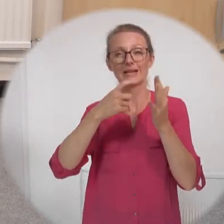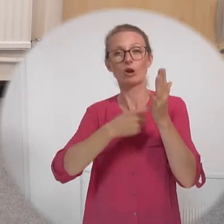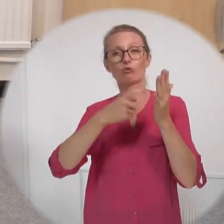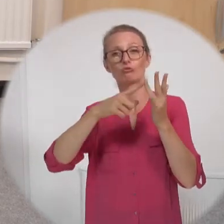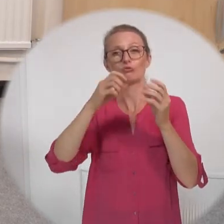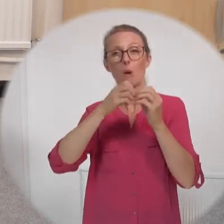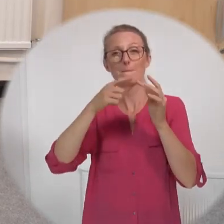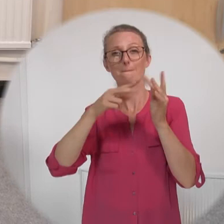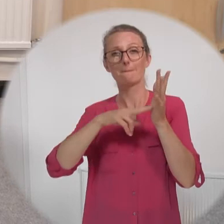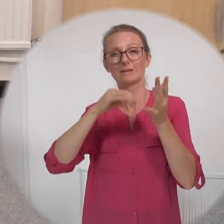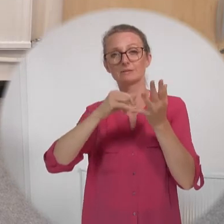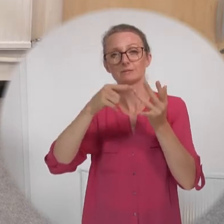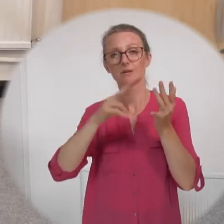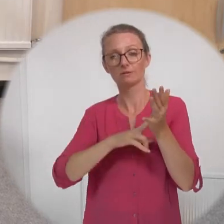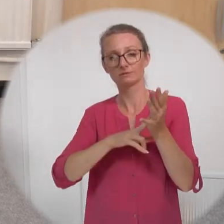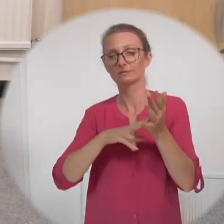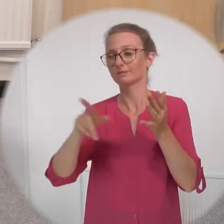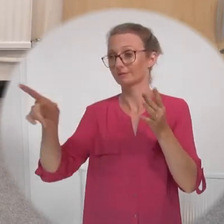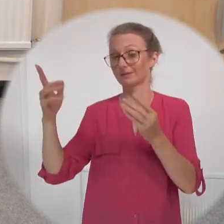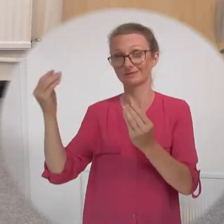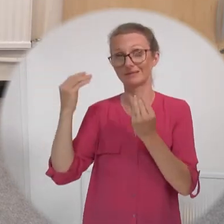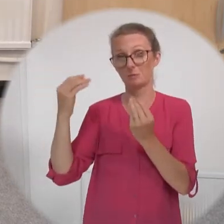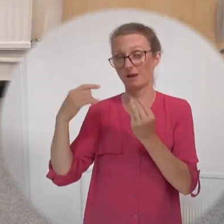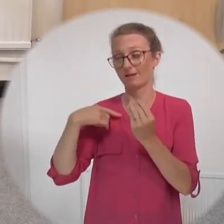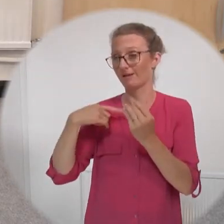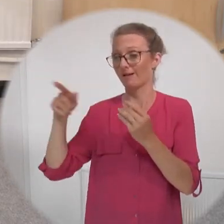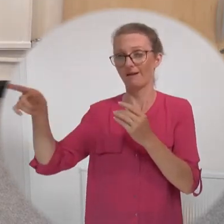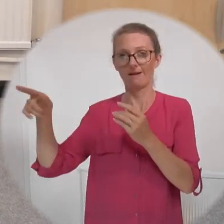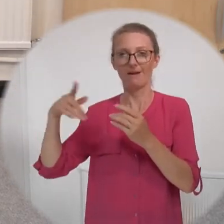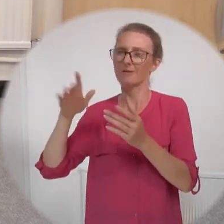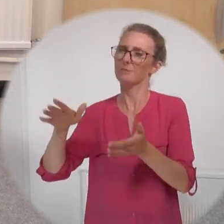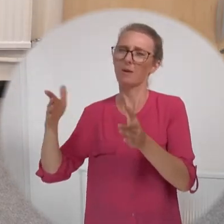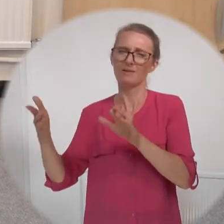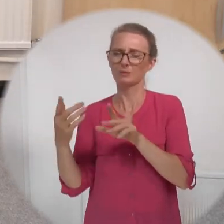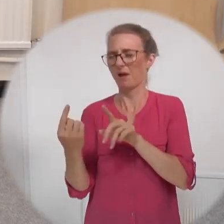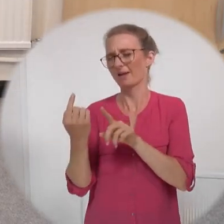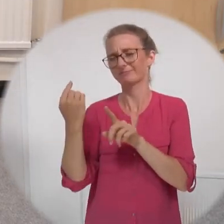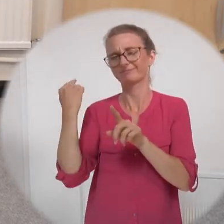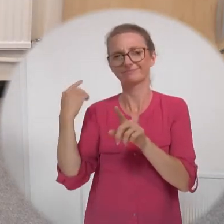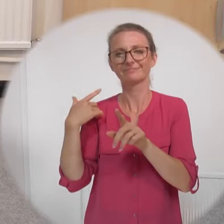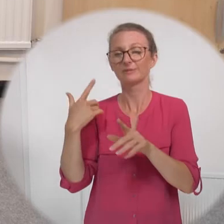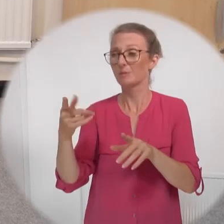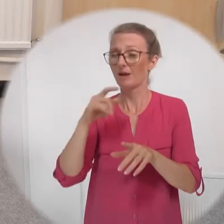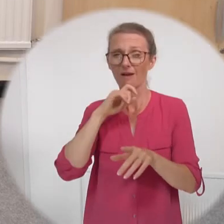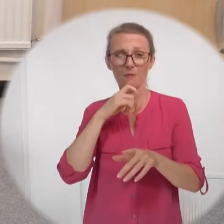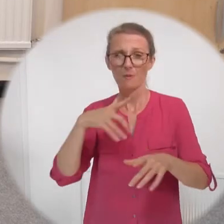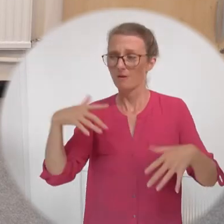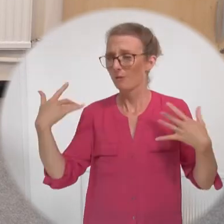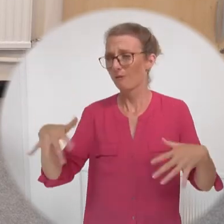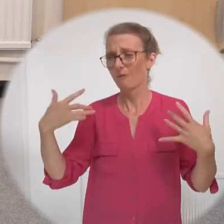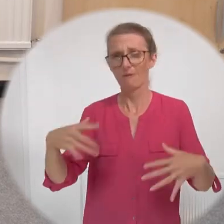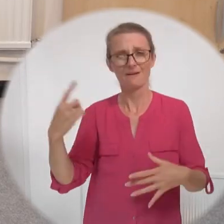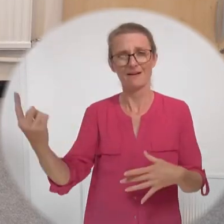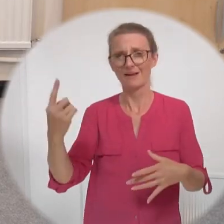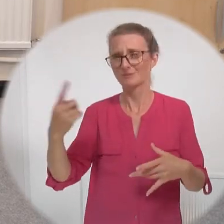great. He'd be thrilled to know that we were doing a BSL Tai Chi video. I know that for